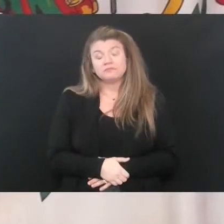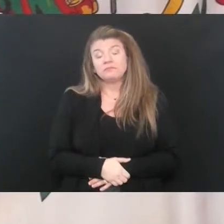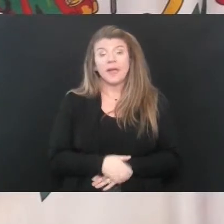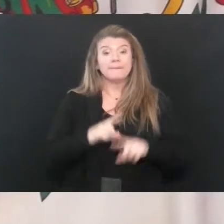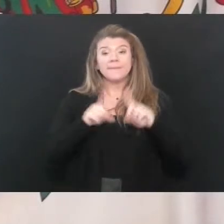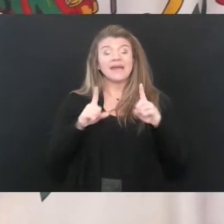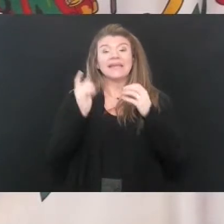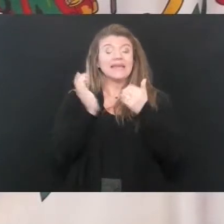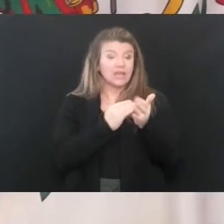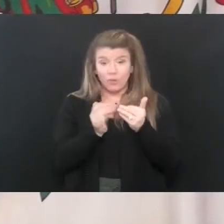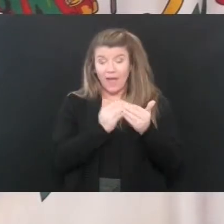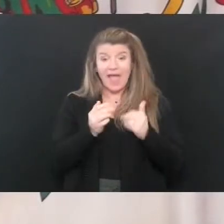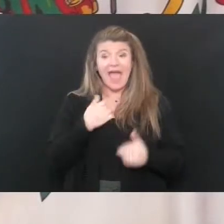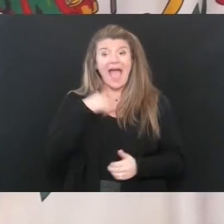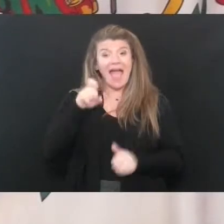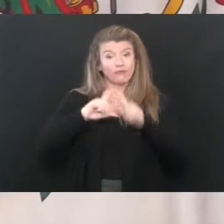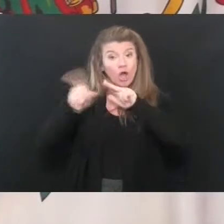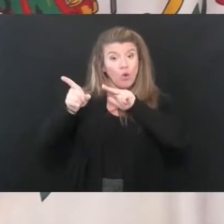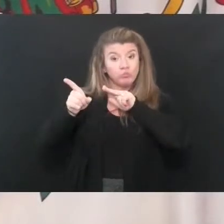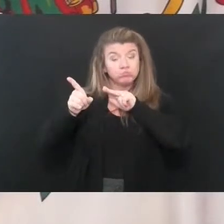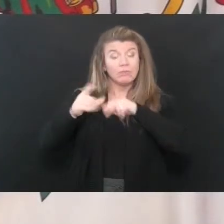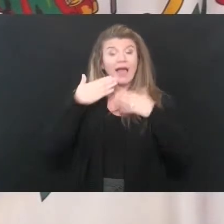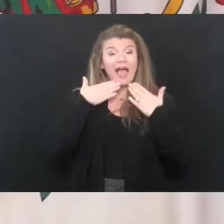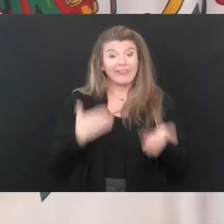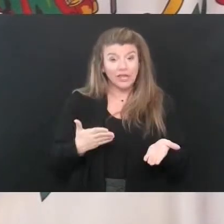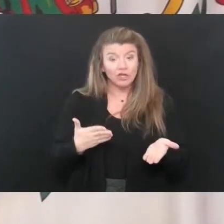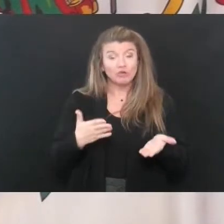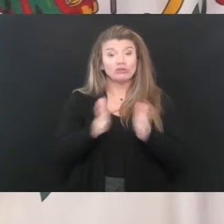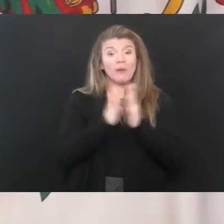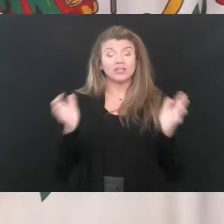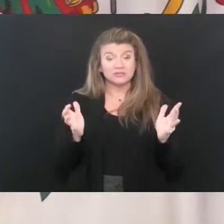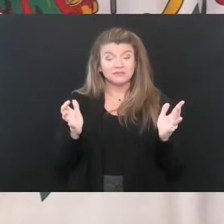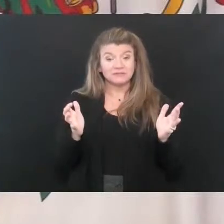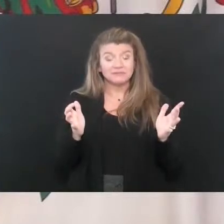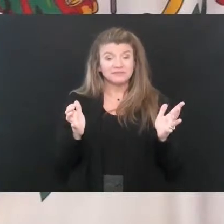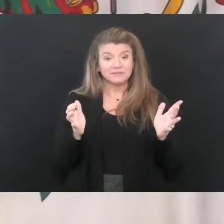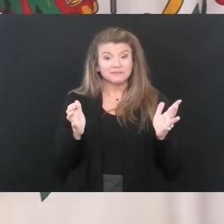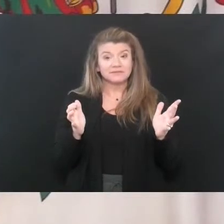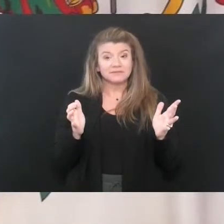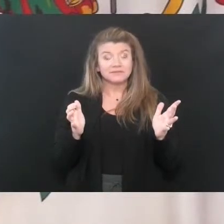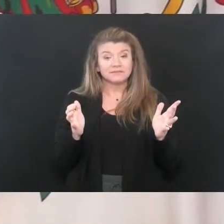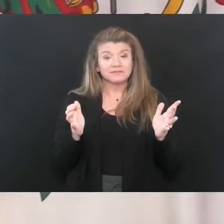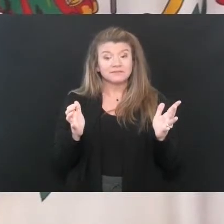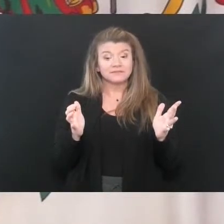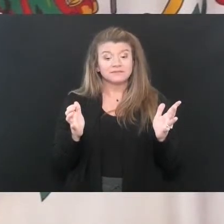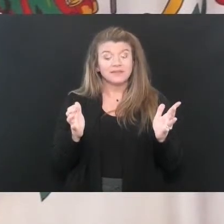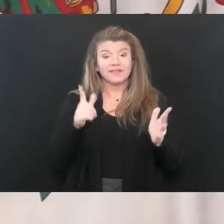nevertheless, I've got to run. I thank y'all so much. They just